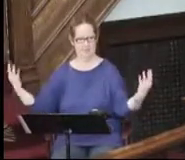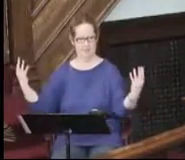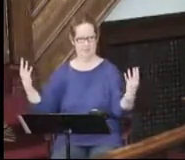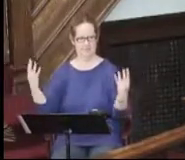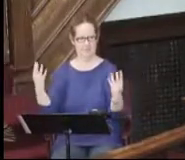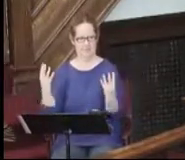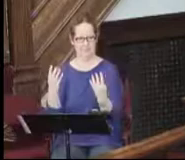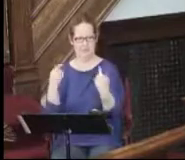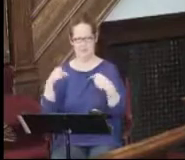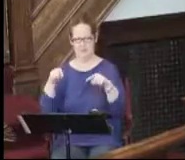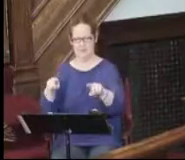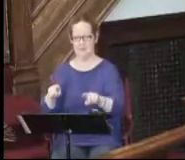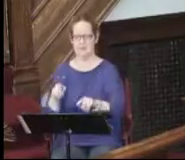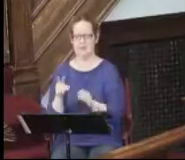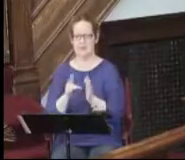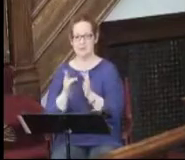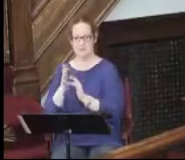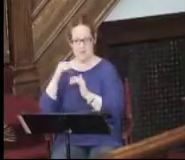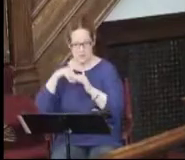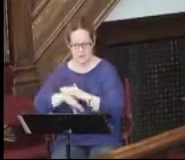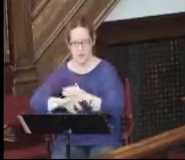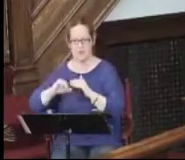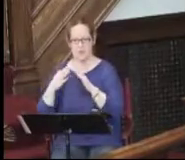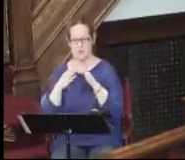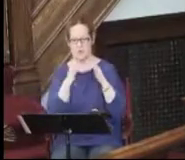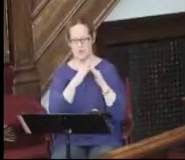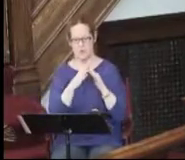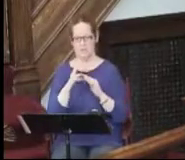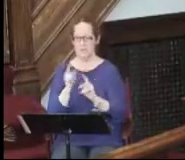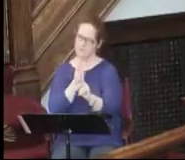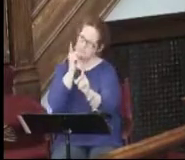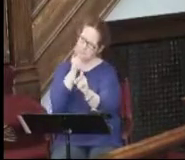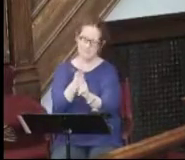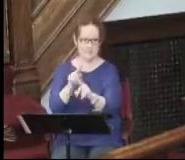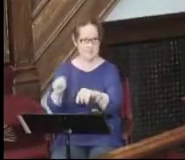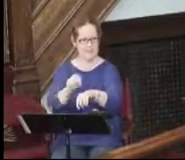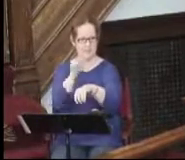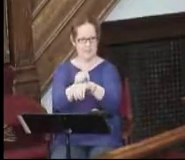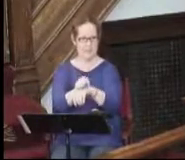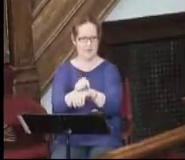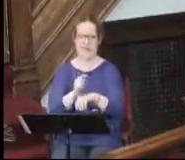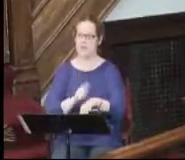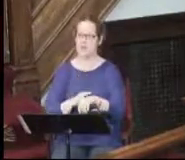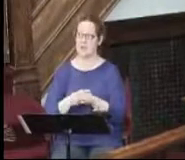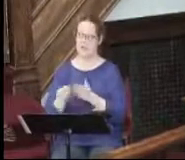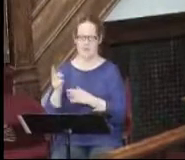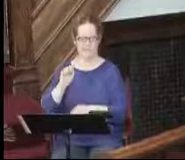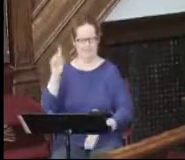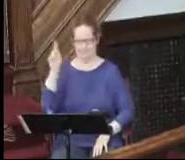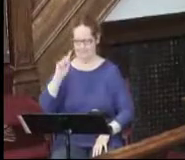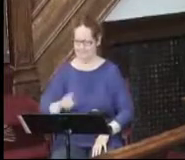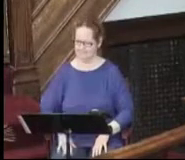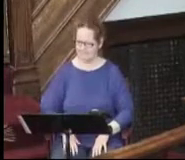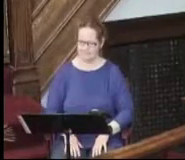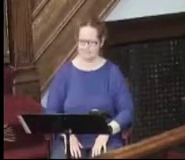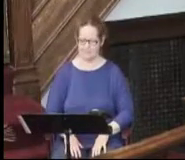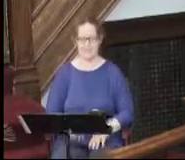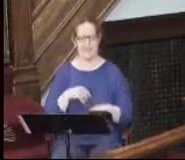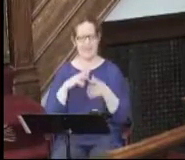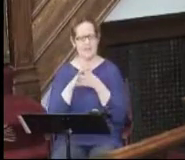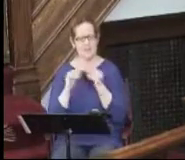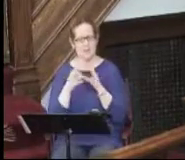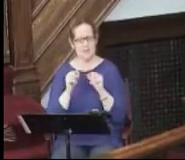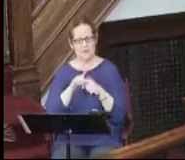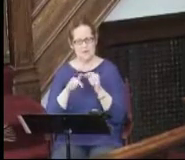processions. As soon as Jesus got into Jerusalem, he went right directly to the temple. He wasted no time. Now, this story